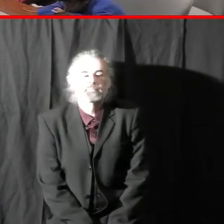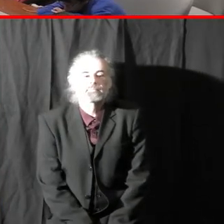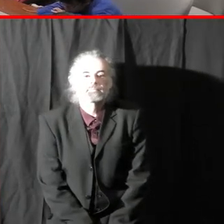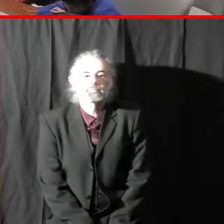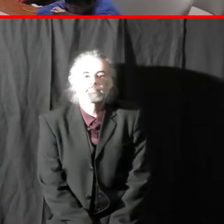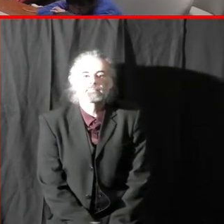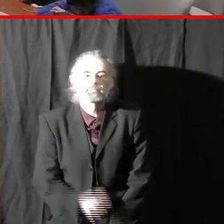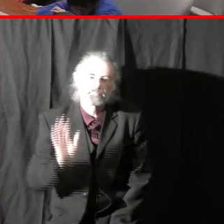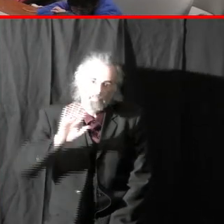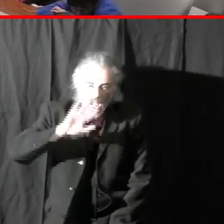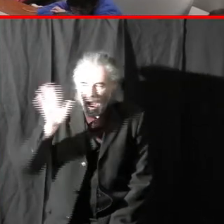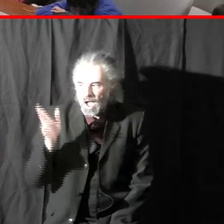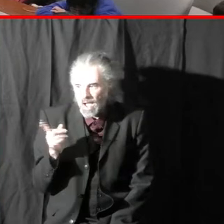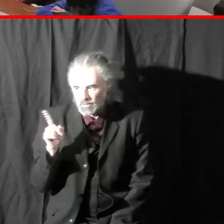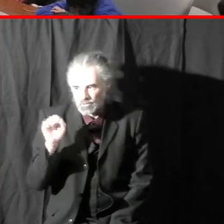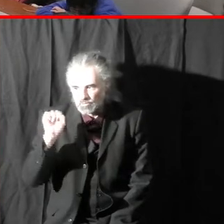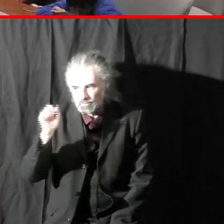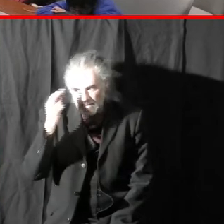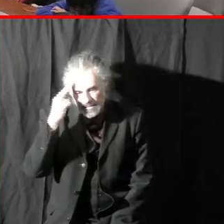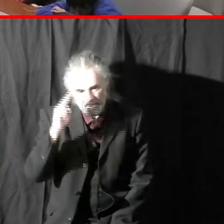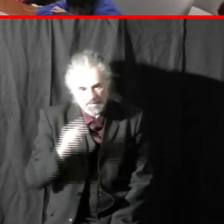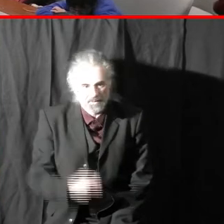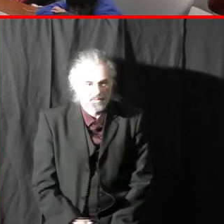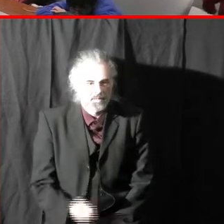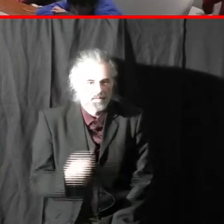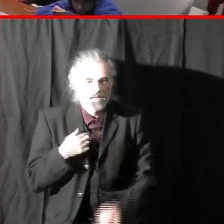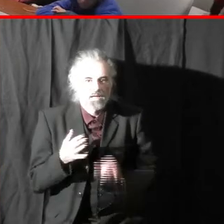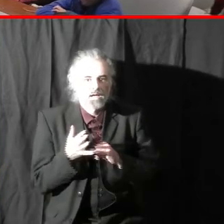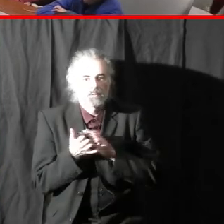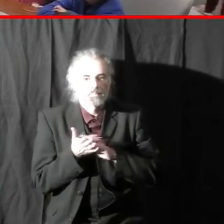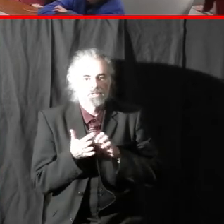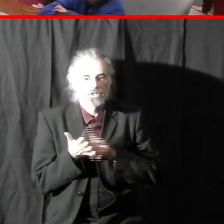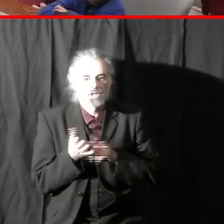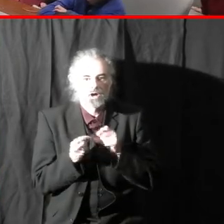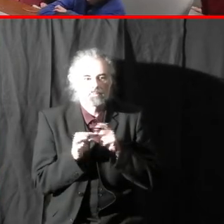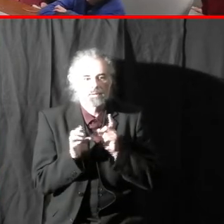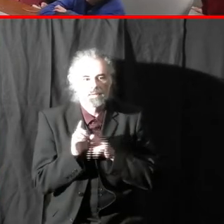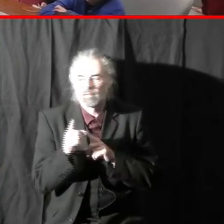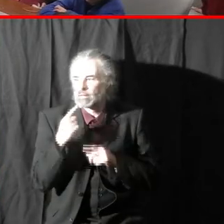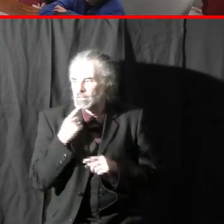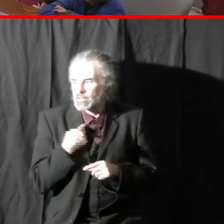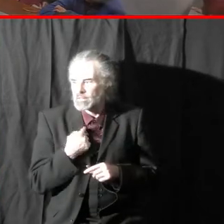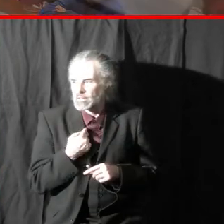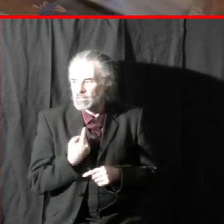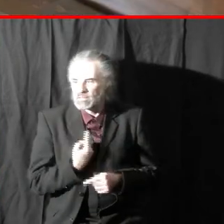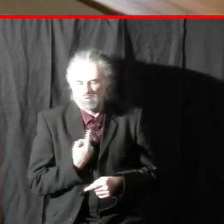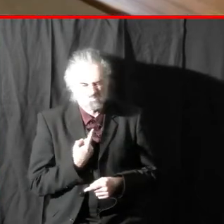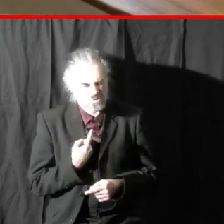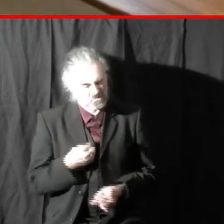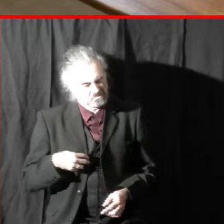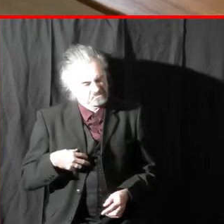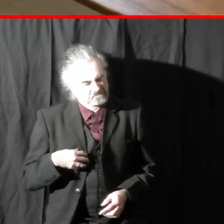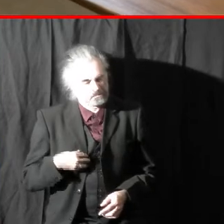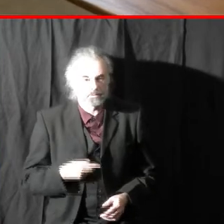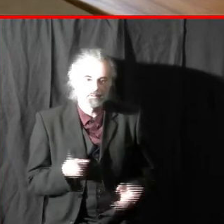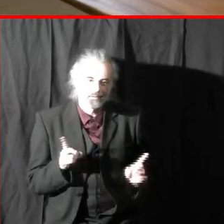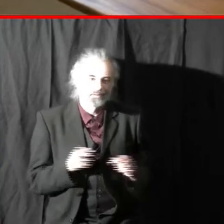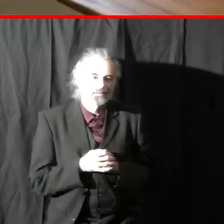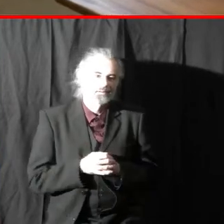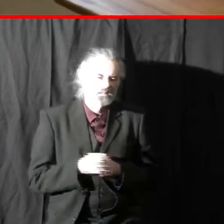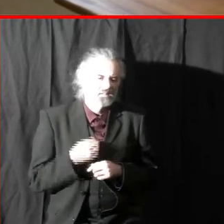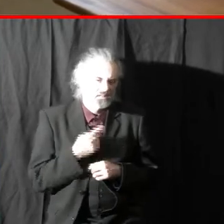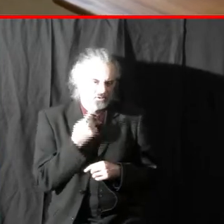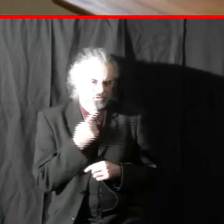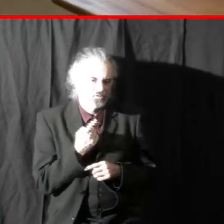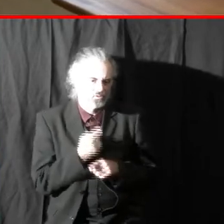Hi, what's your name? Hi, I'm Shelby, and I said stop because this is my personal bugbear. Let's talk about risk for